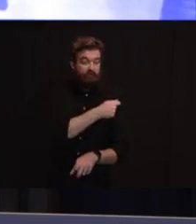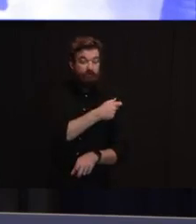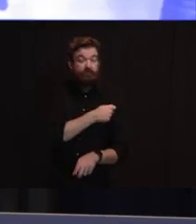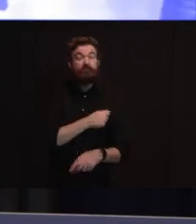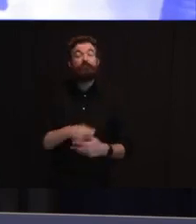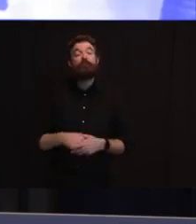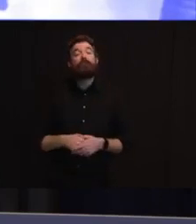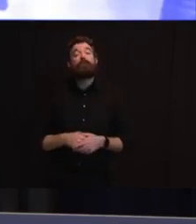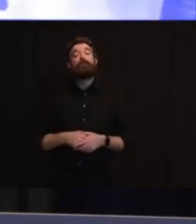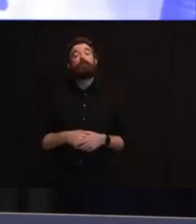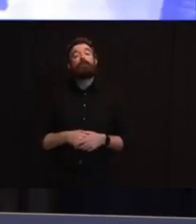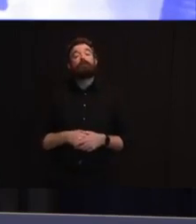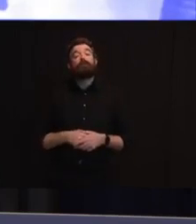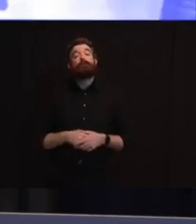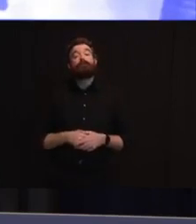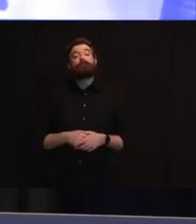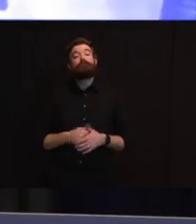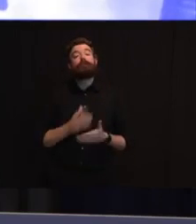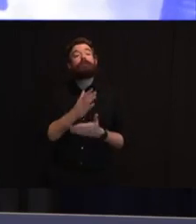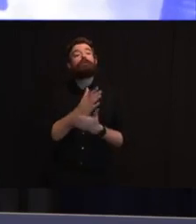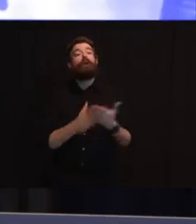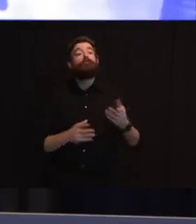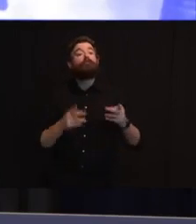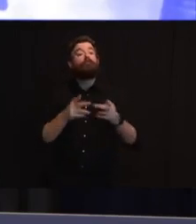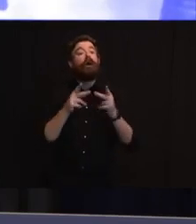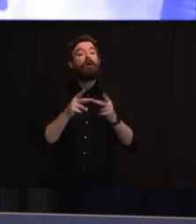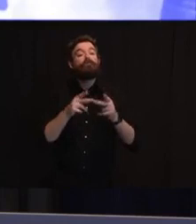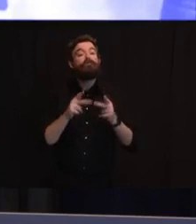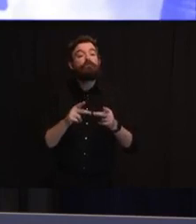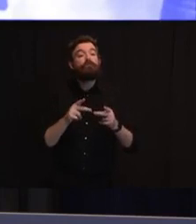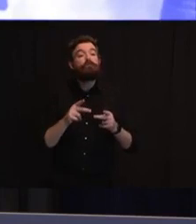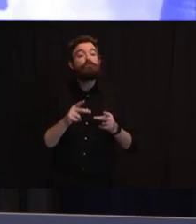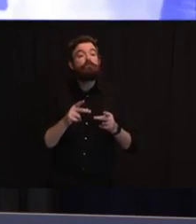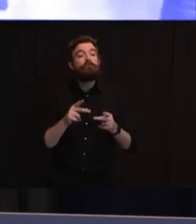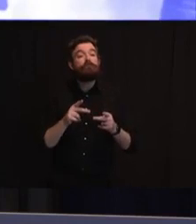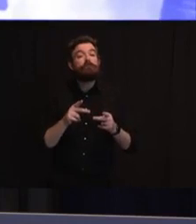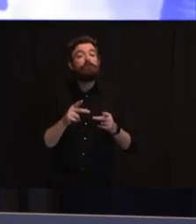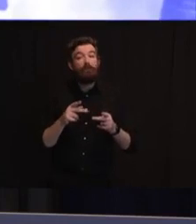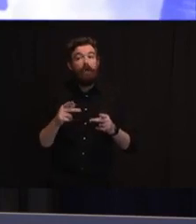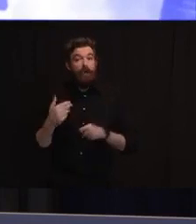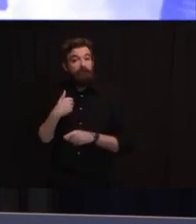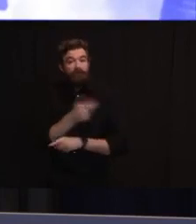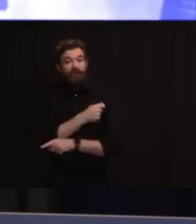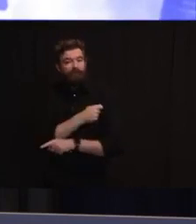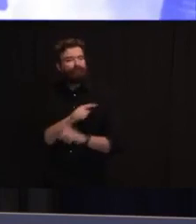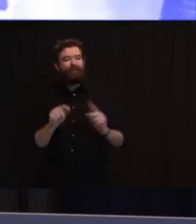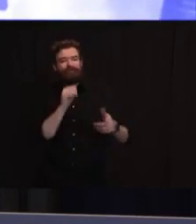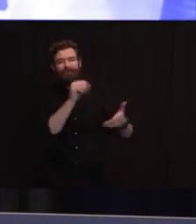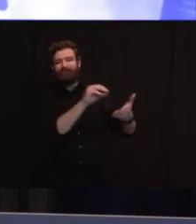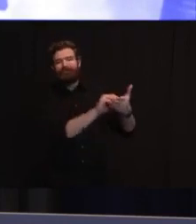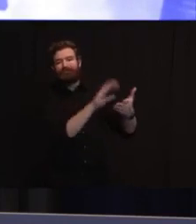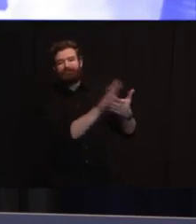participating in the state's scheduling system. On that same page, that's